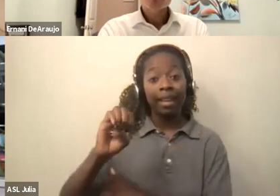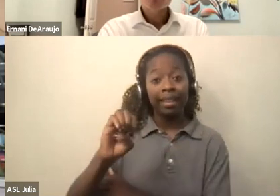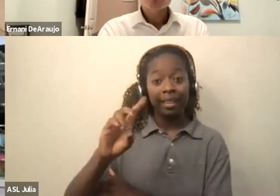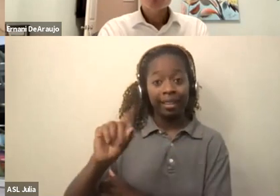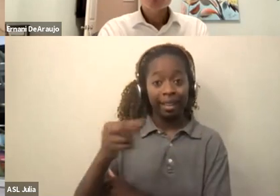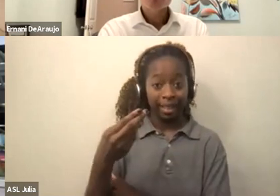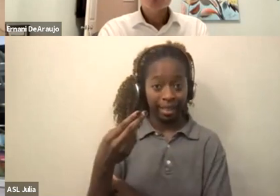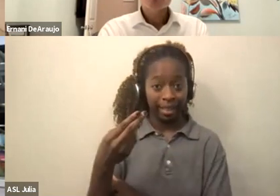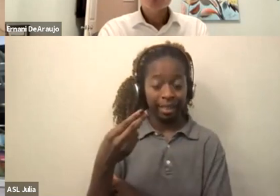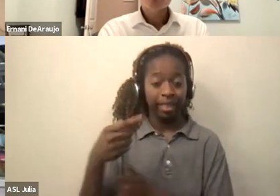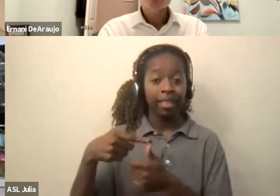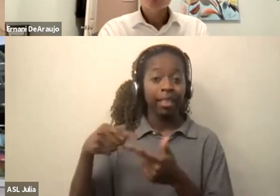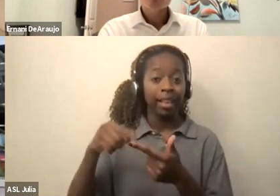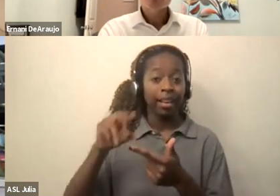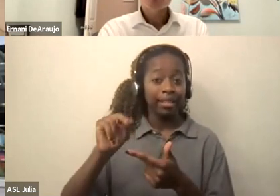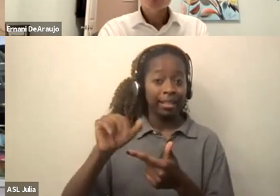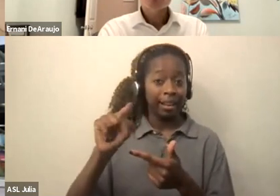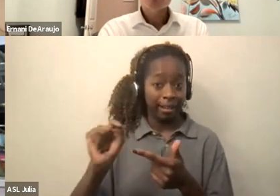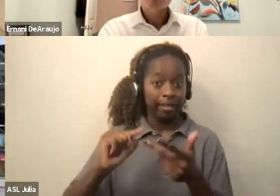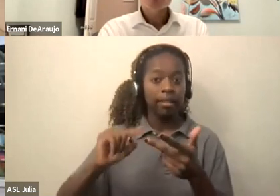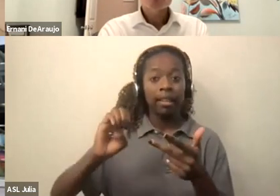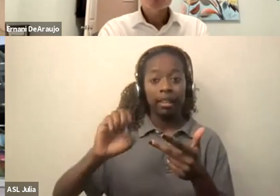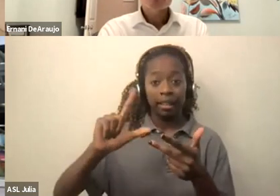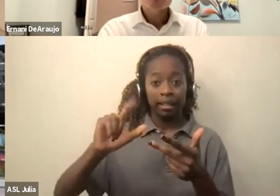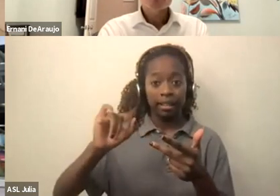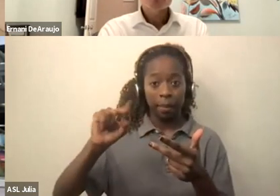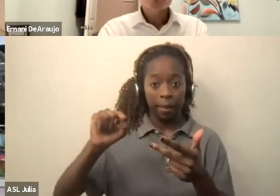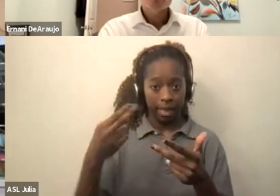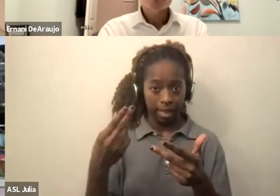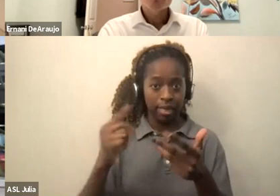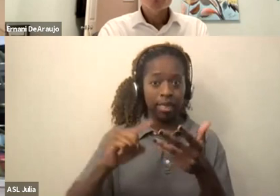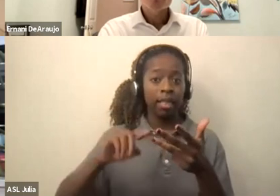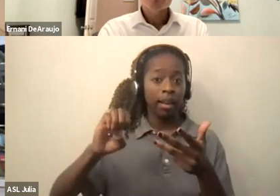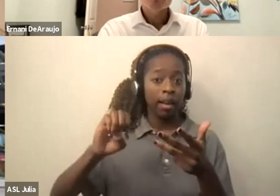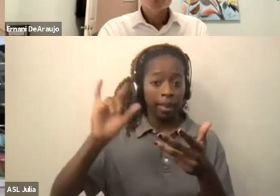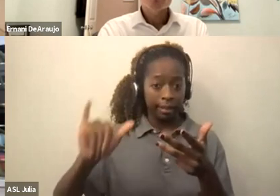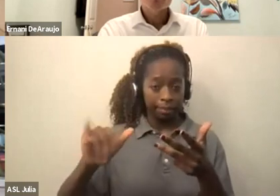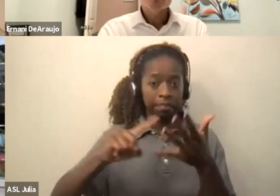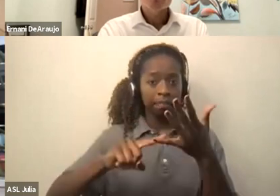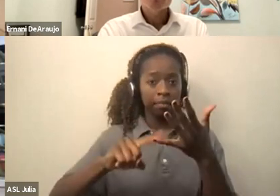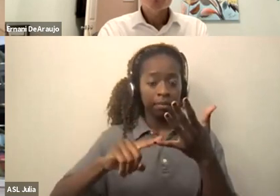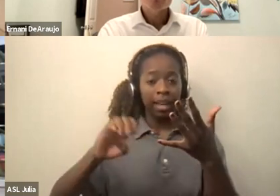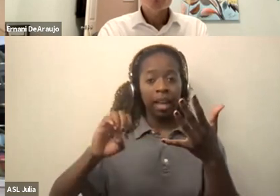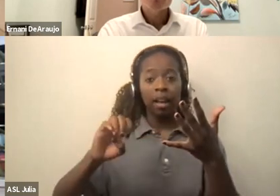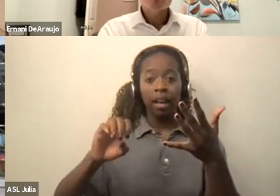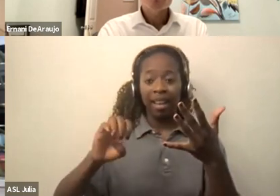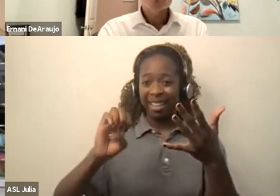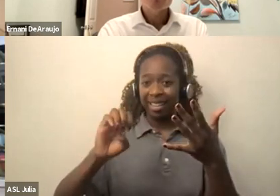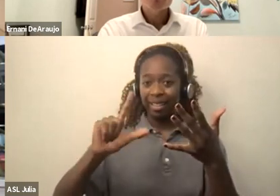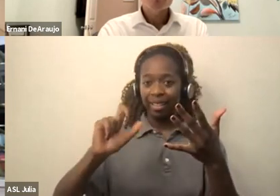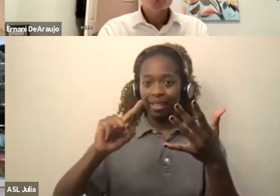adams elizabeth pierce emily bornerfiend and elizabeth cumberpatch